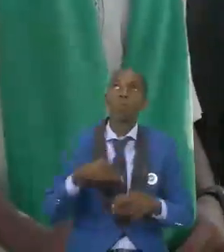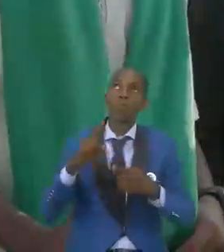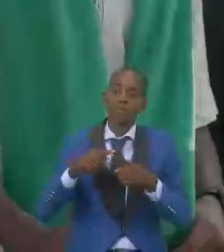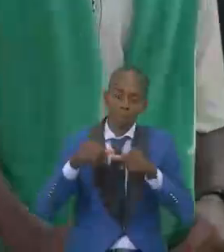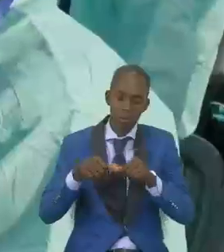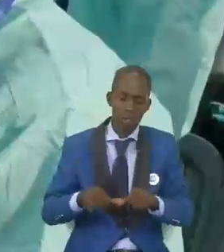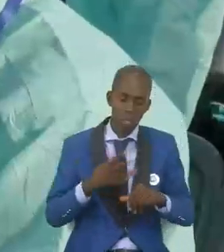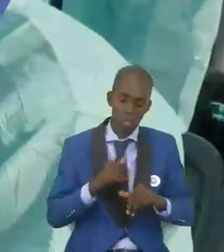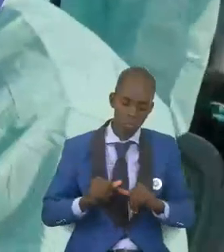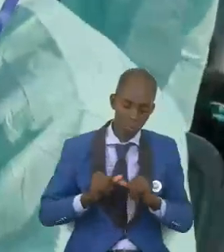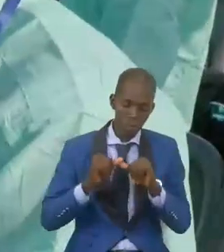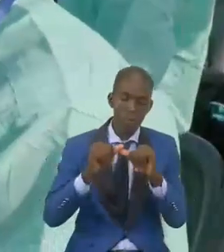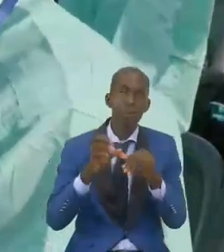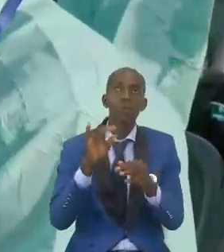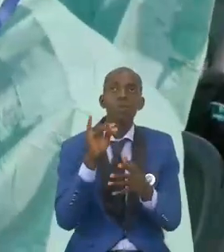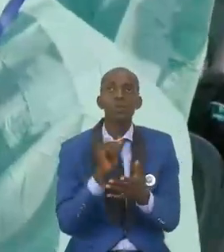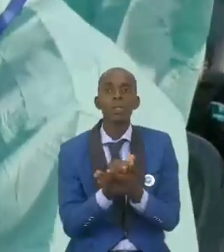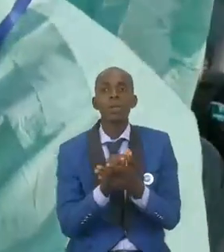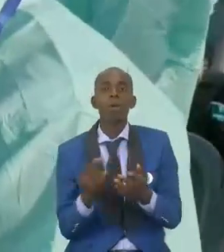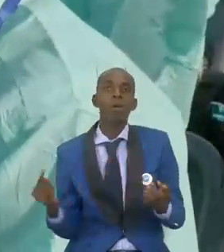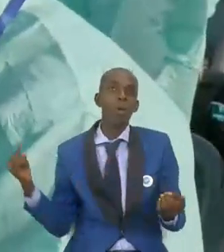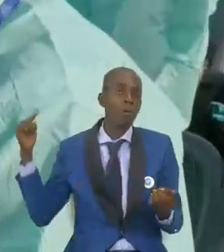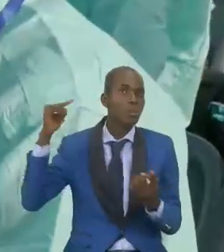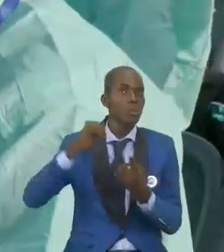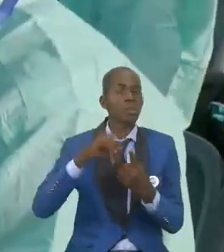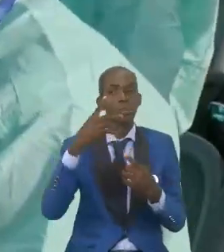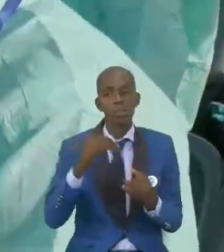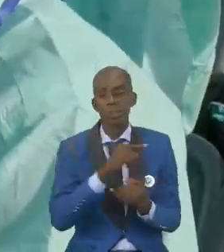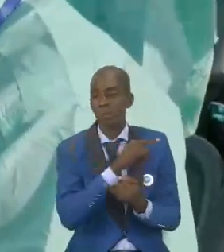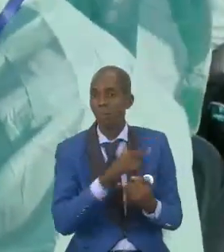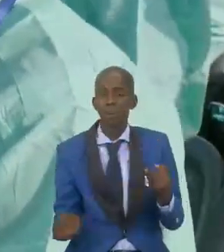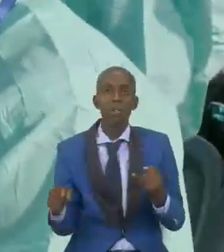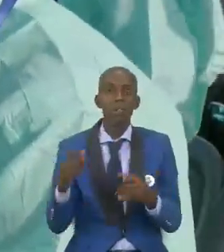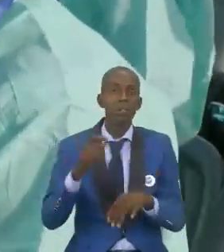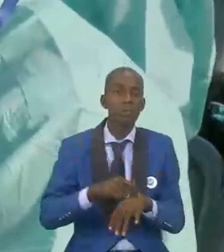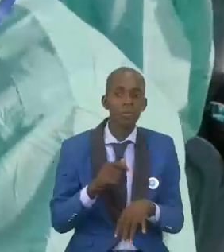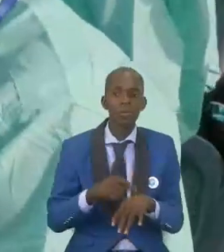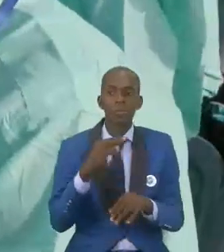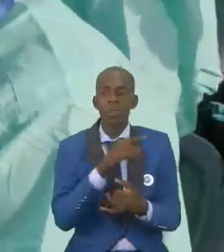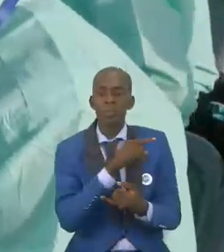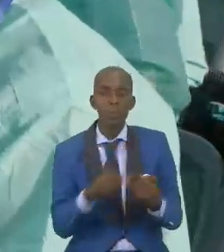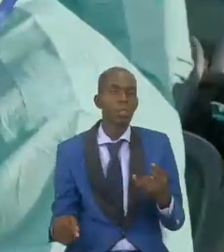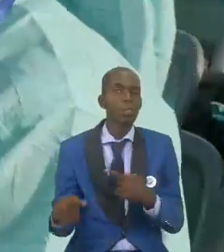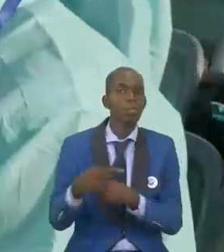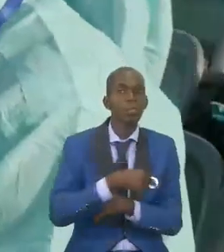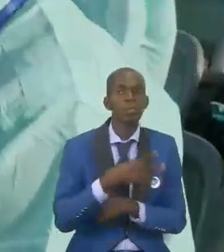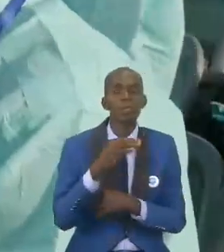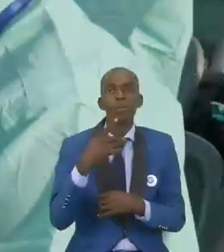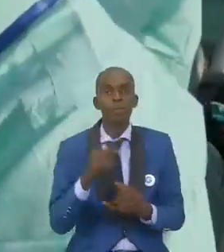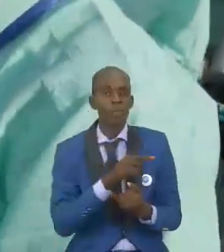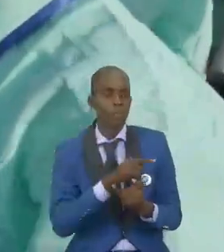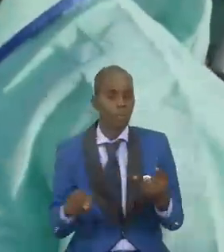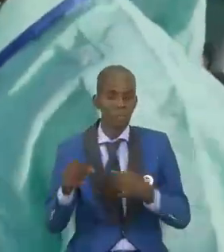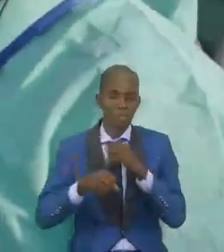so that until the final hour or the final day or the final year of